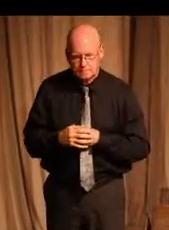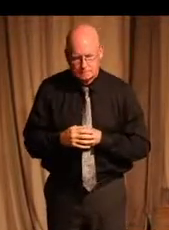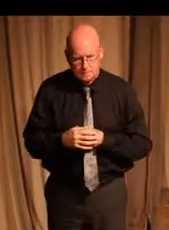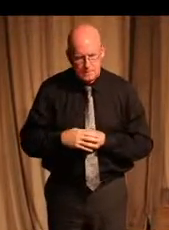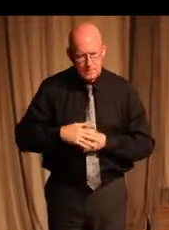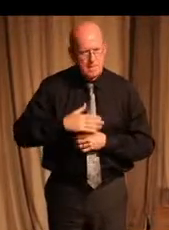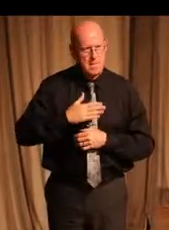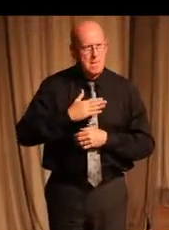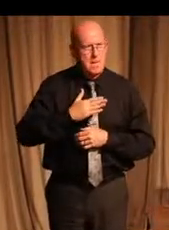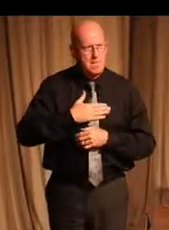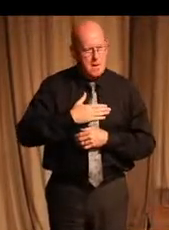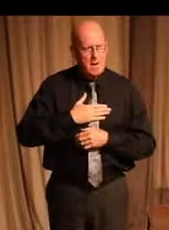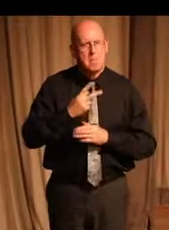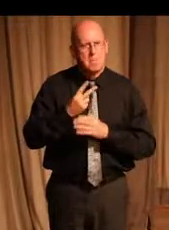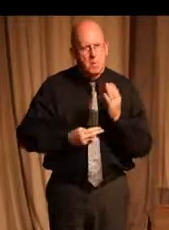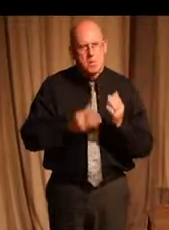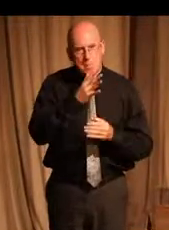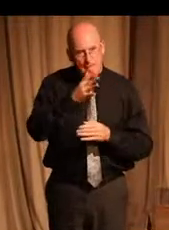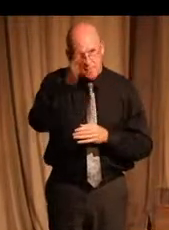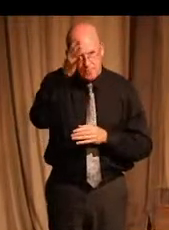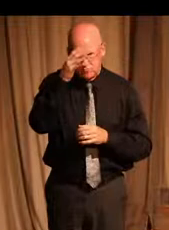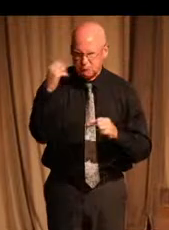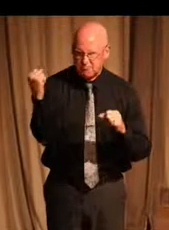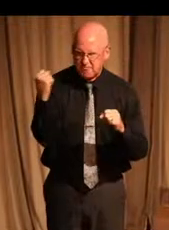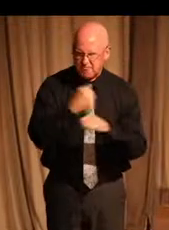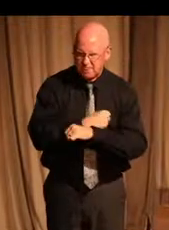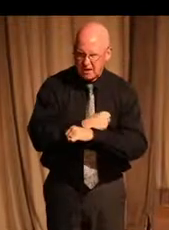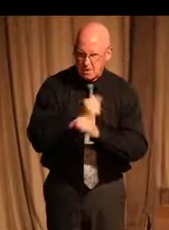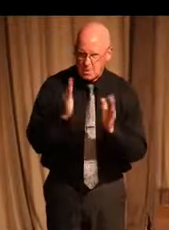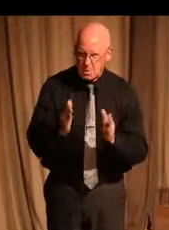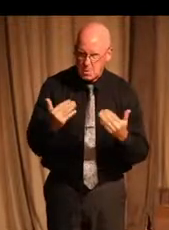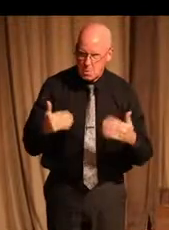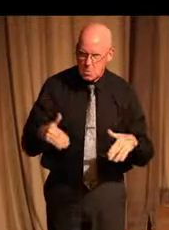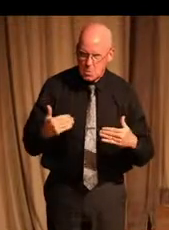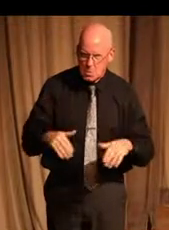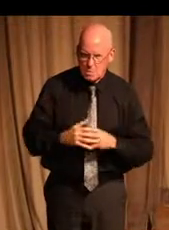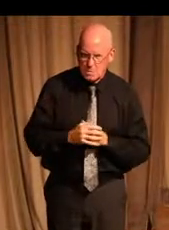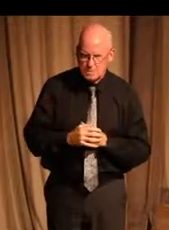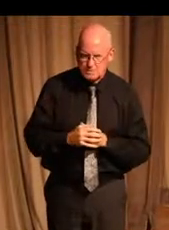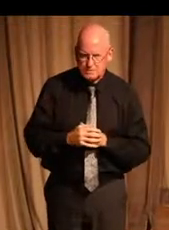my both parents were fighters, and there has been